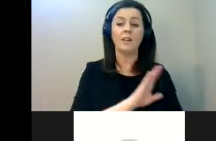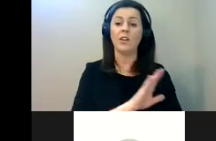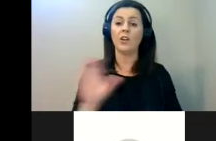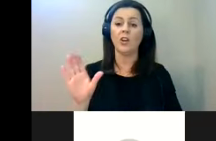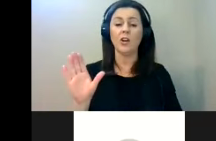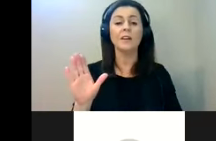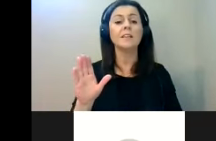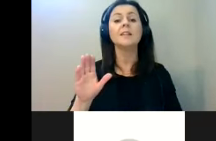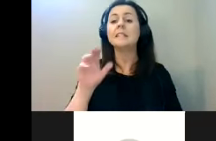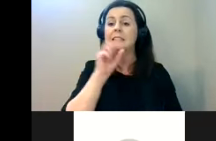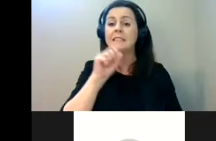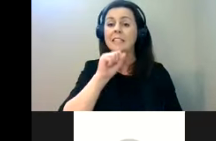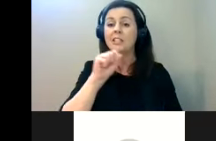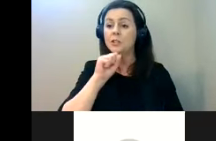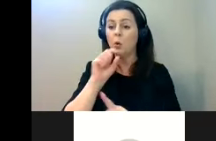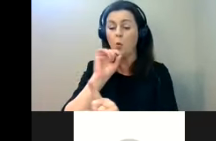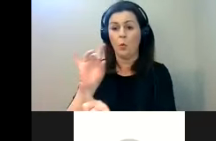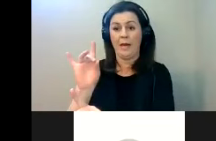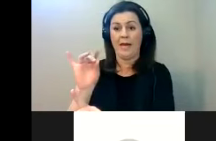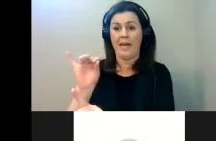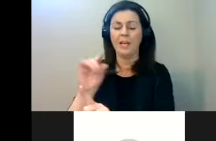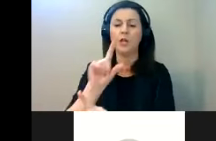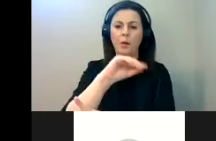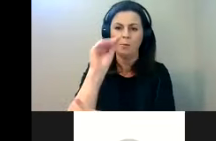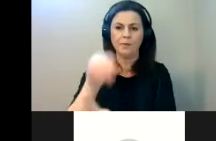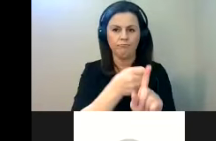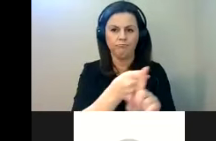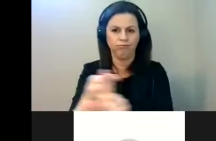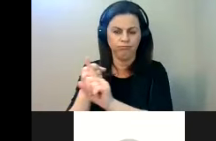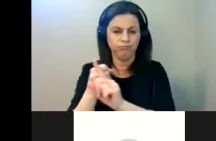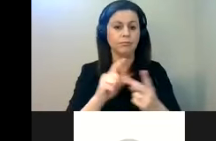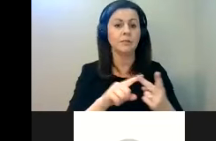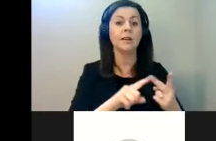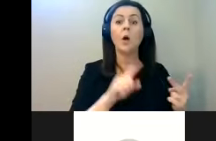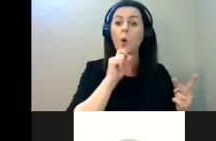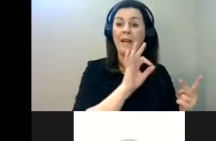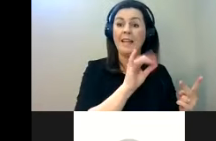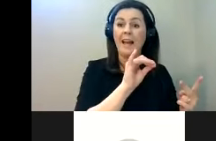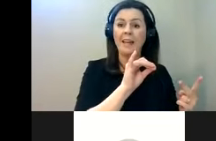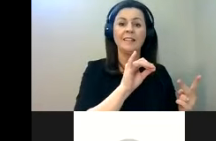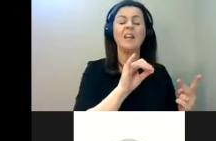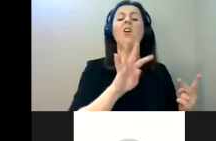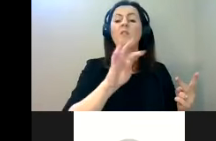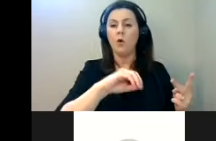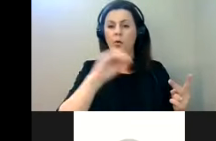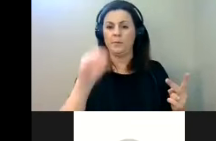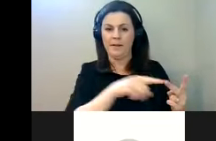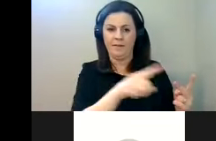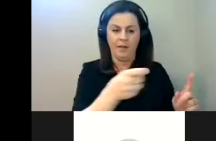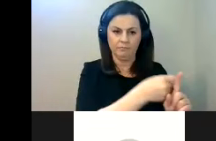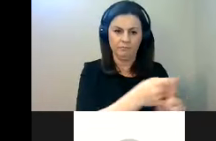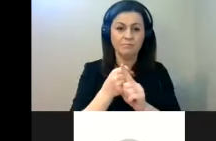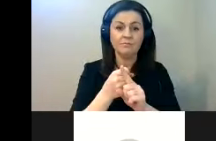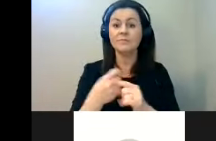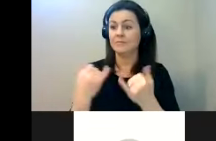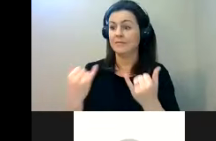seniors by the age of 80 and 40% by the age of 90. And with the COVID-19 pandemic,